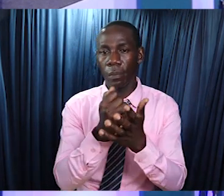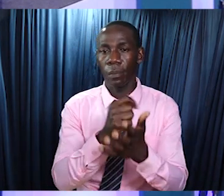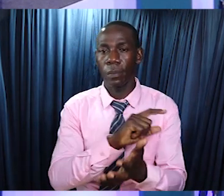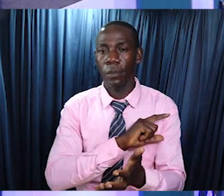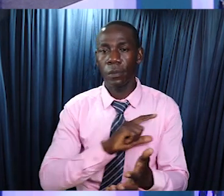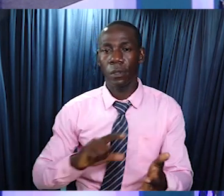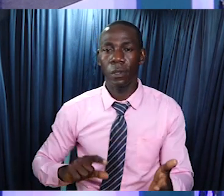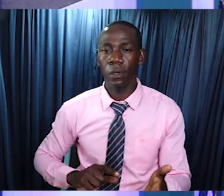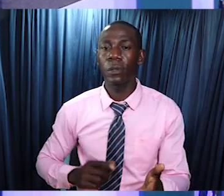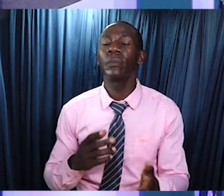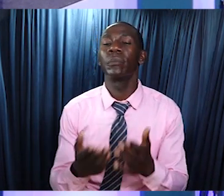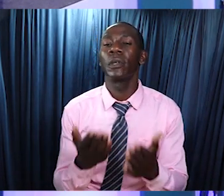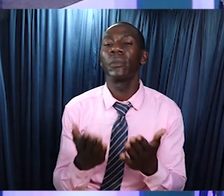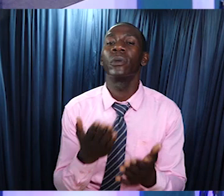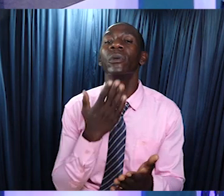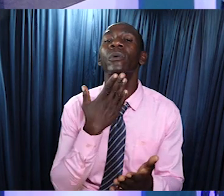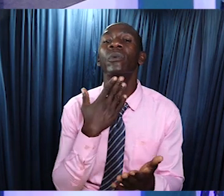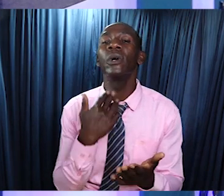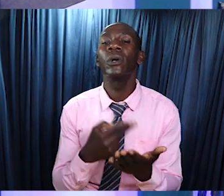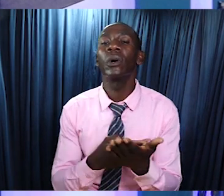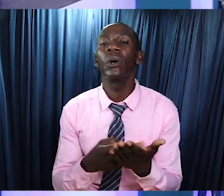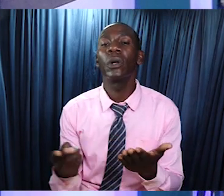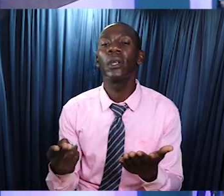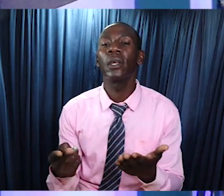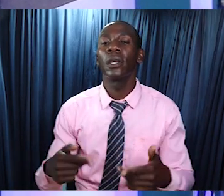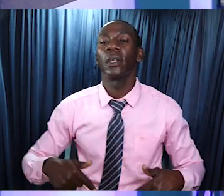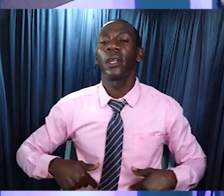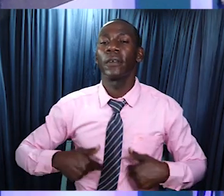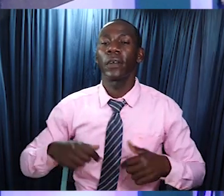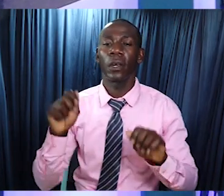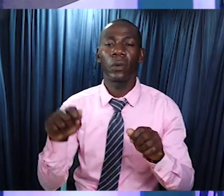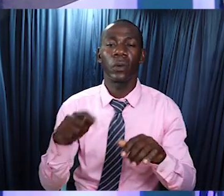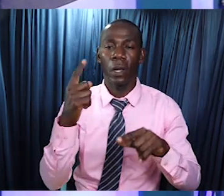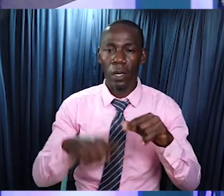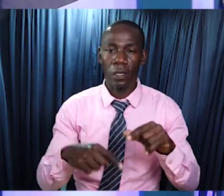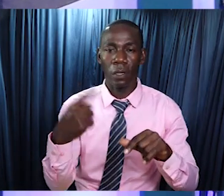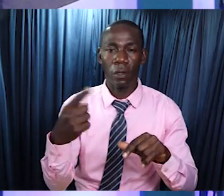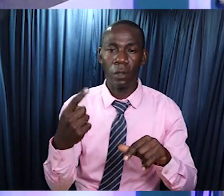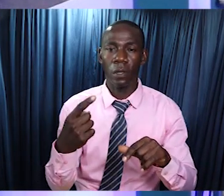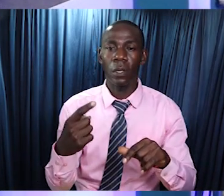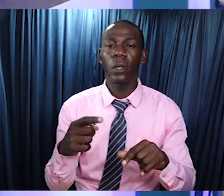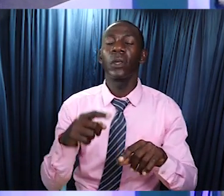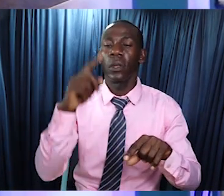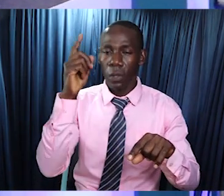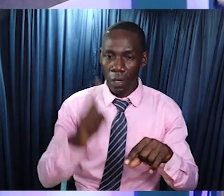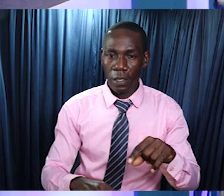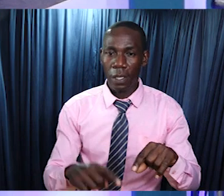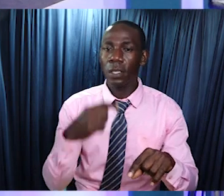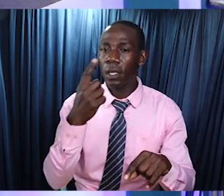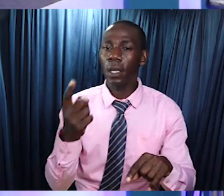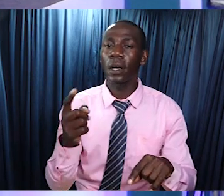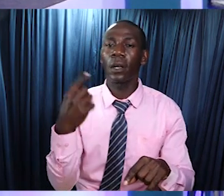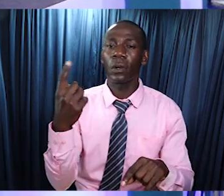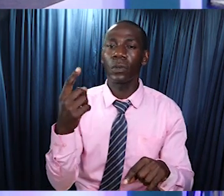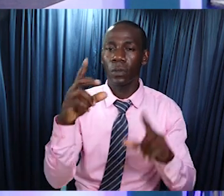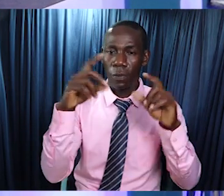own. Hata ukataka, however you like, uishi maisha matakatifu huwezi. To live a holy life you can't on your own. Huwezi kusema hapana kwa dhambi. You can't say no